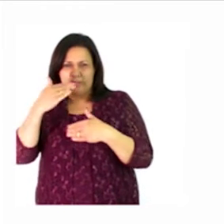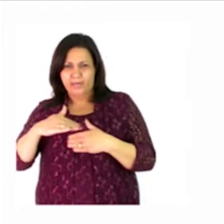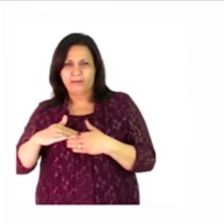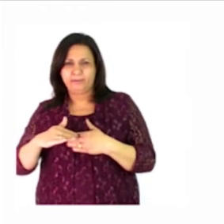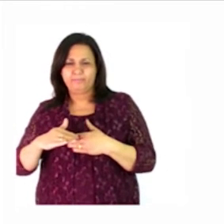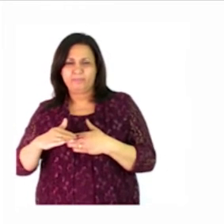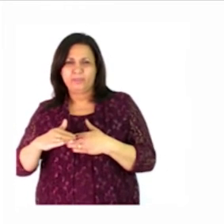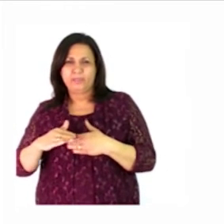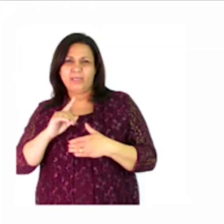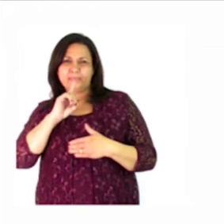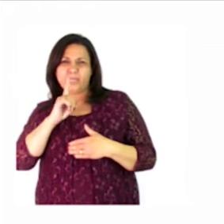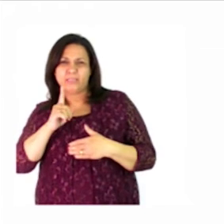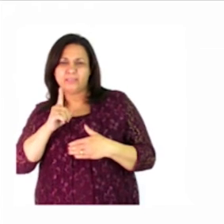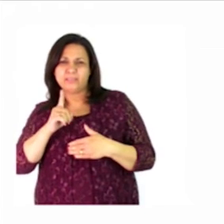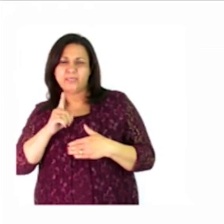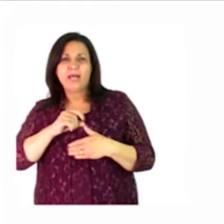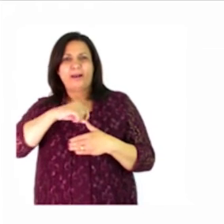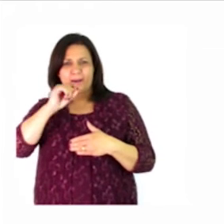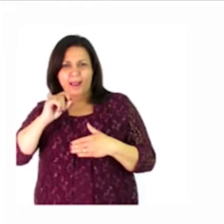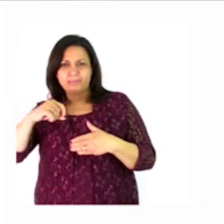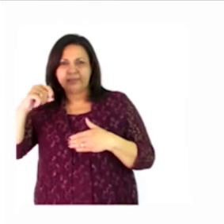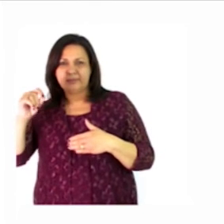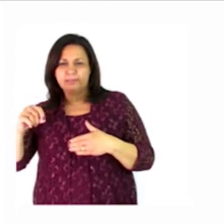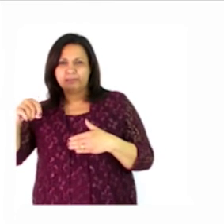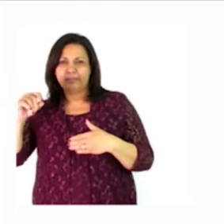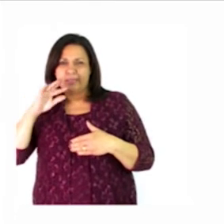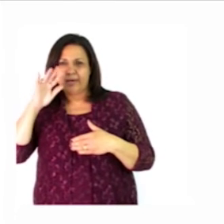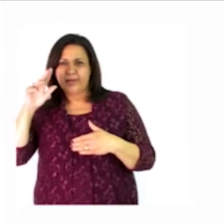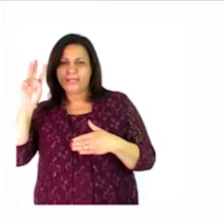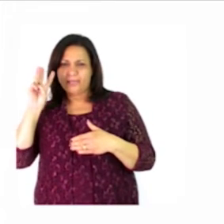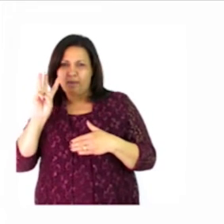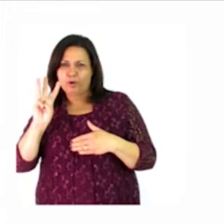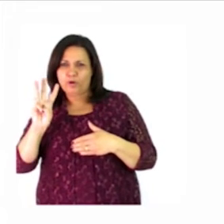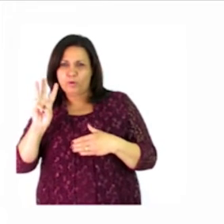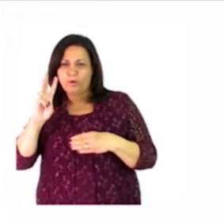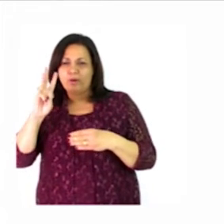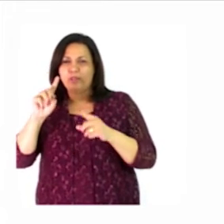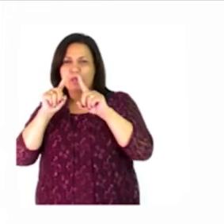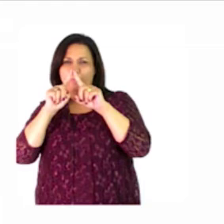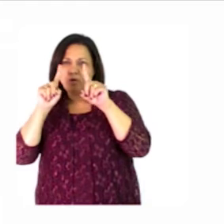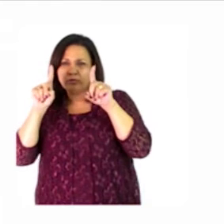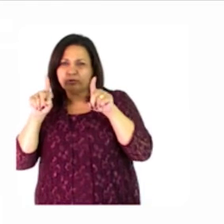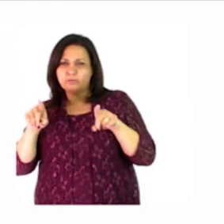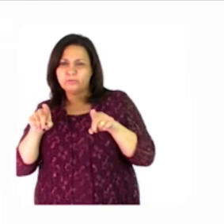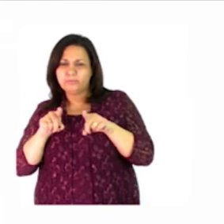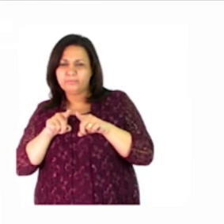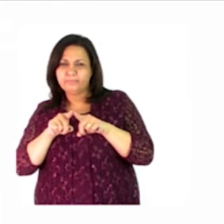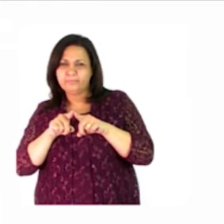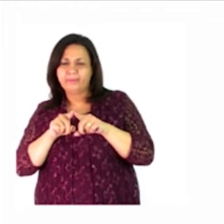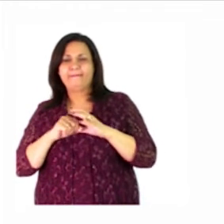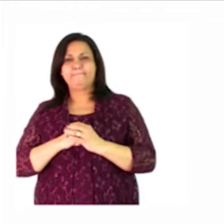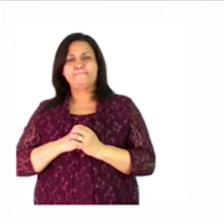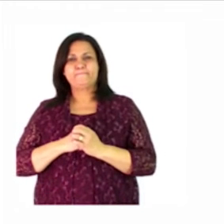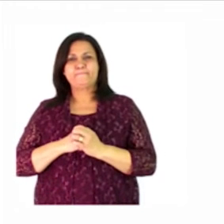says, write the letter W in the blocks. I'm going to move